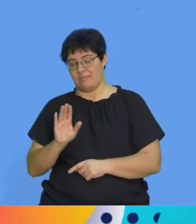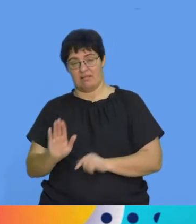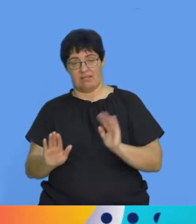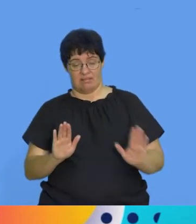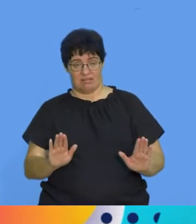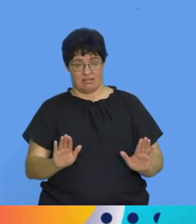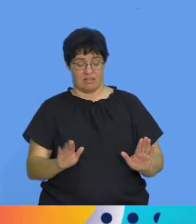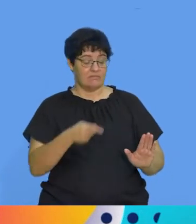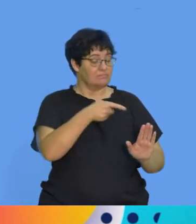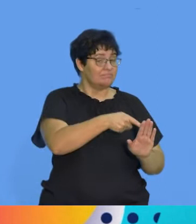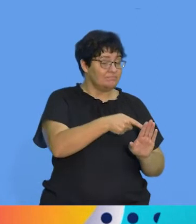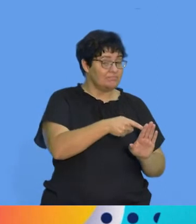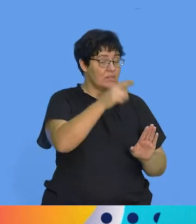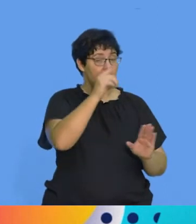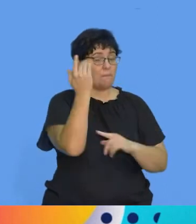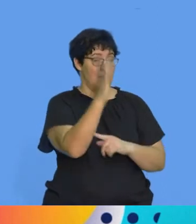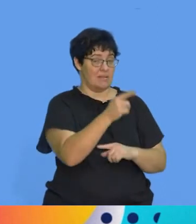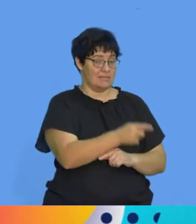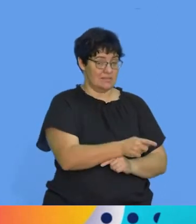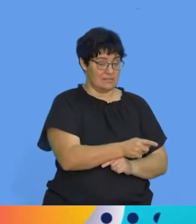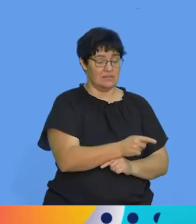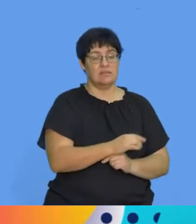get an animal cell. And when you look at a plant